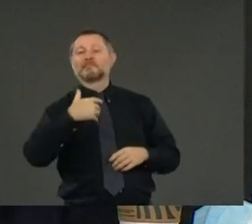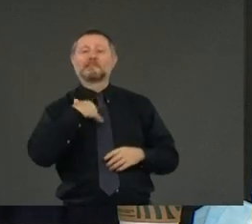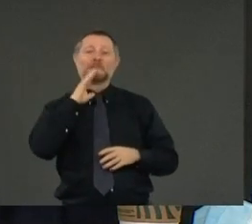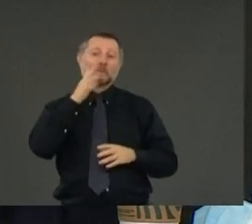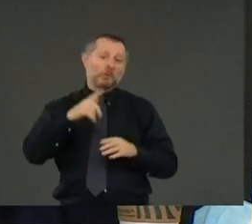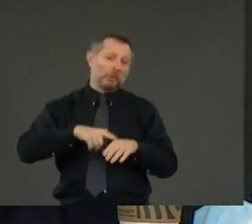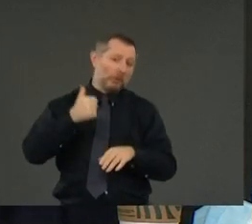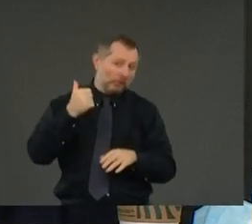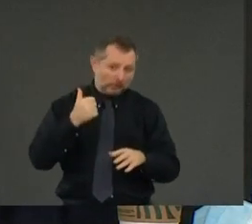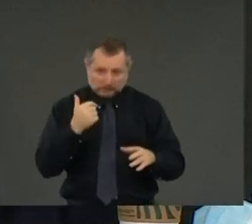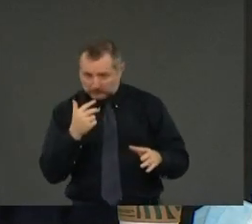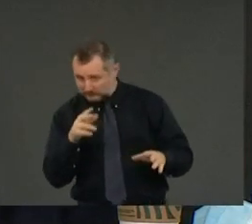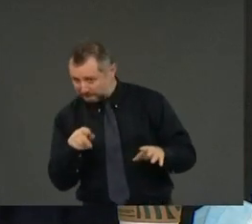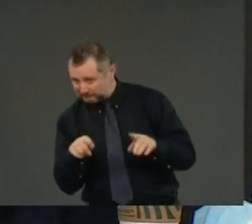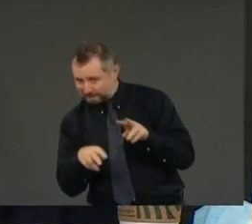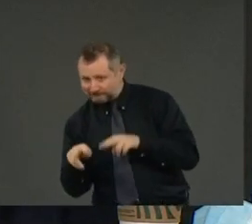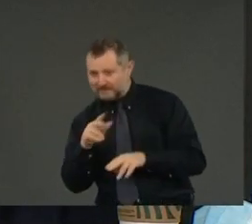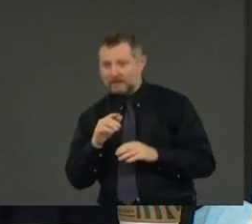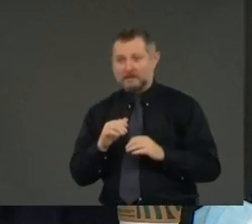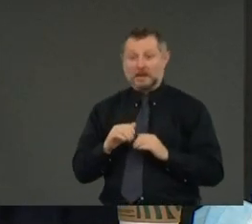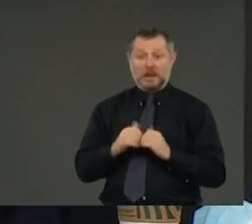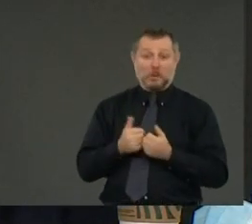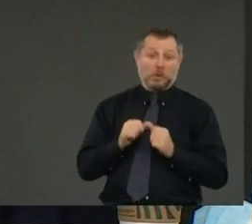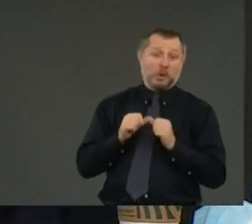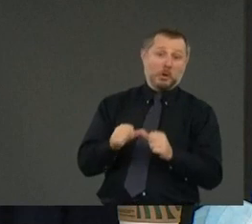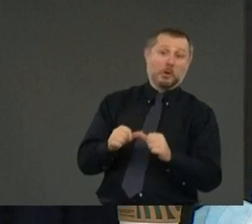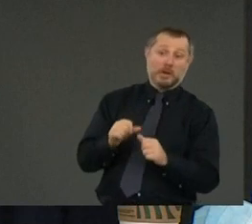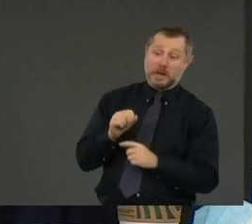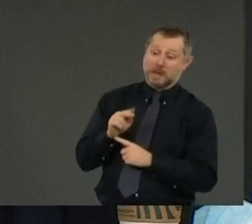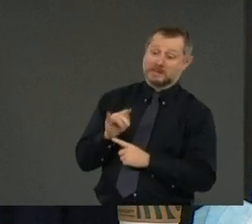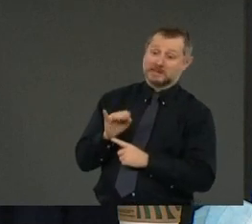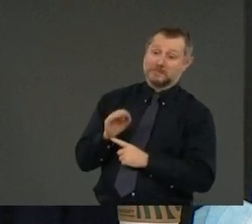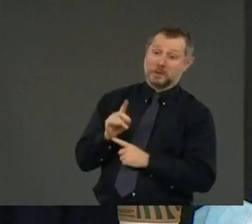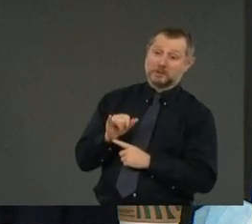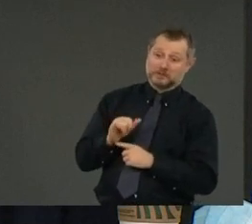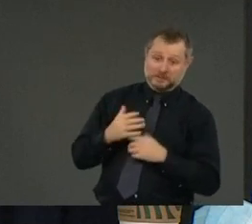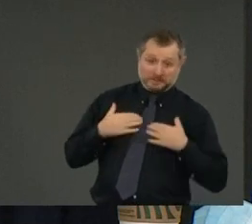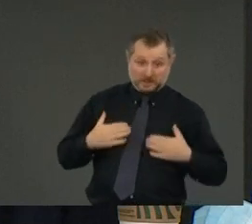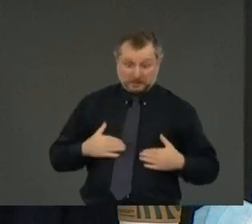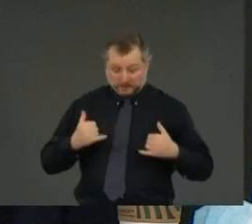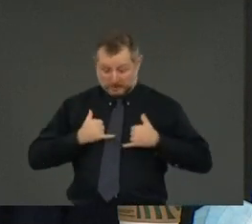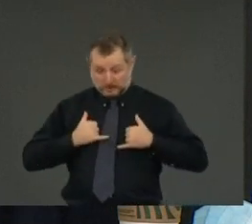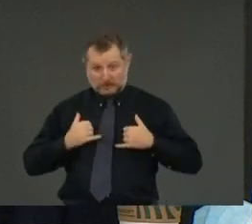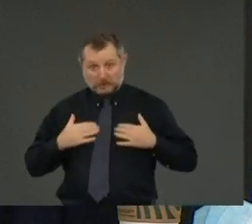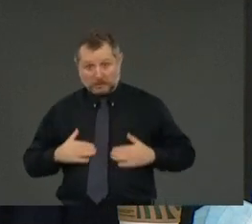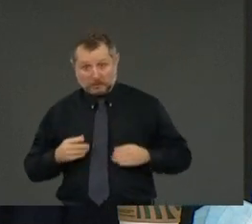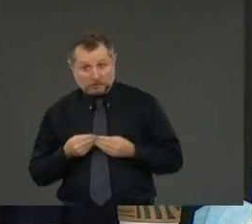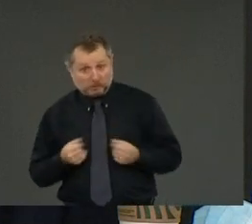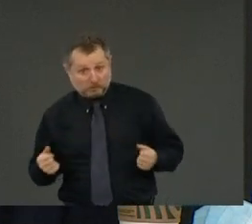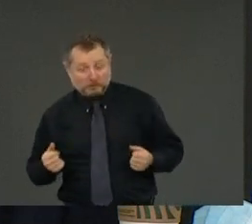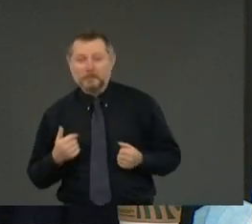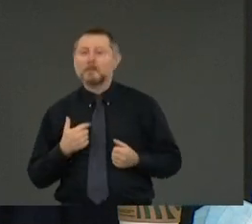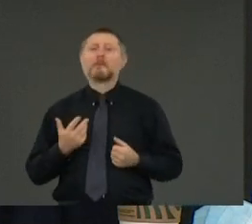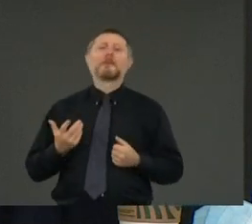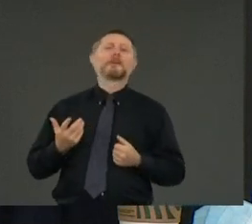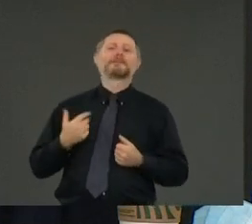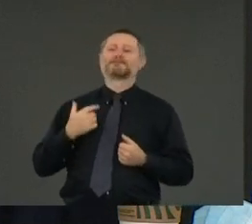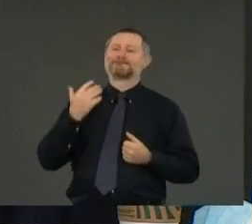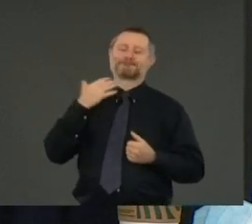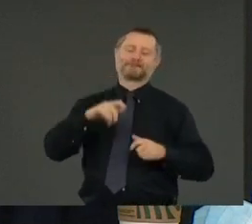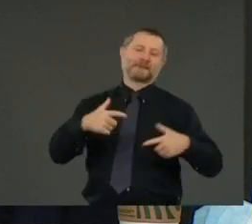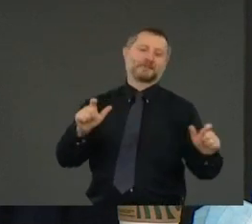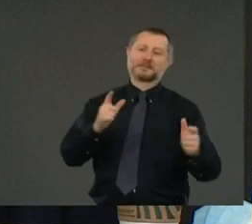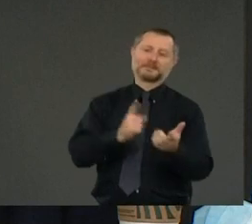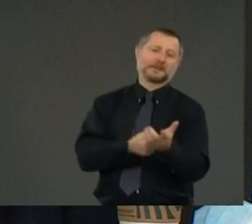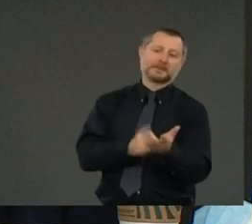long does someone have antibodies, how long will they last, what kind of immunity it provides, and that's still a question that's open. Regarding